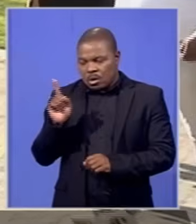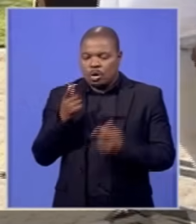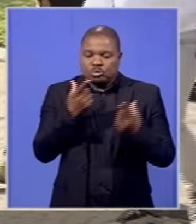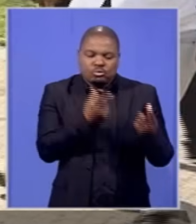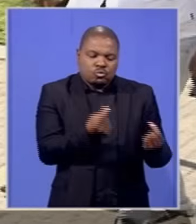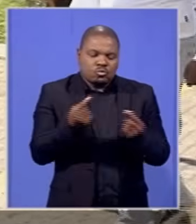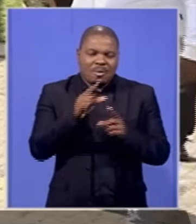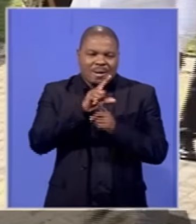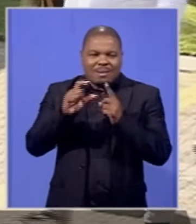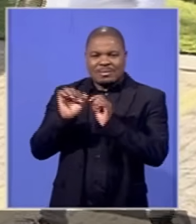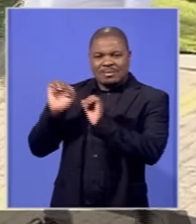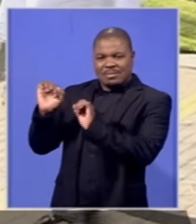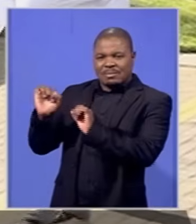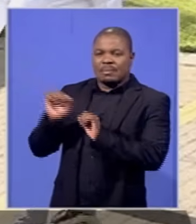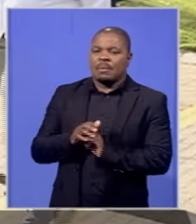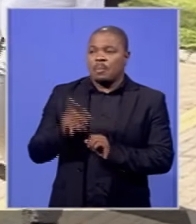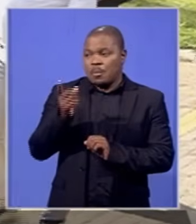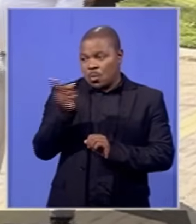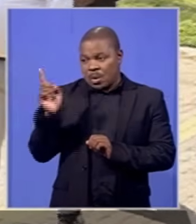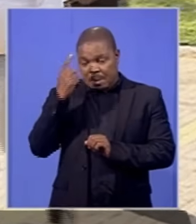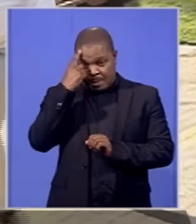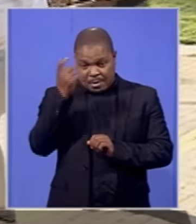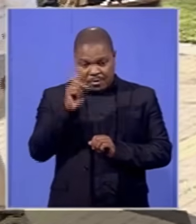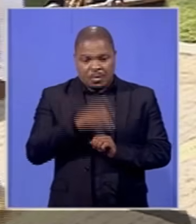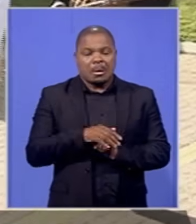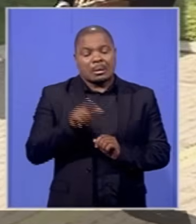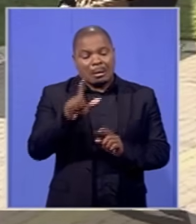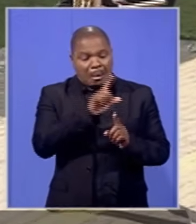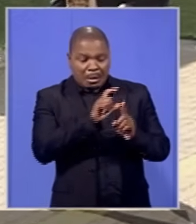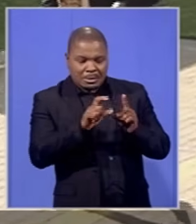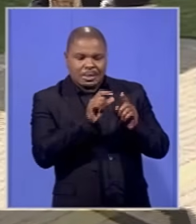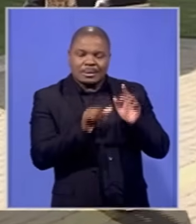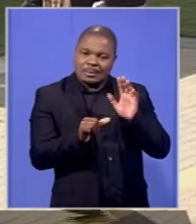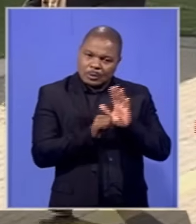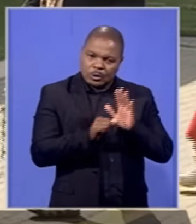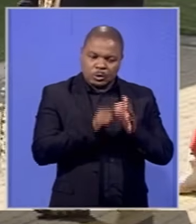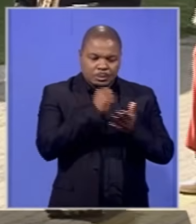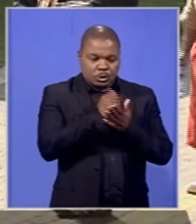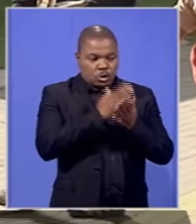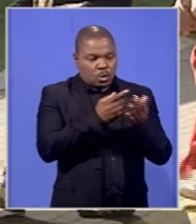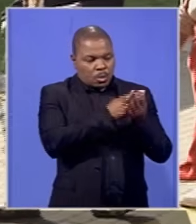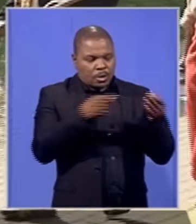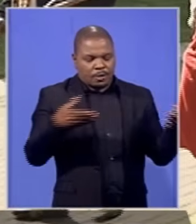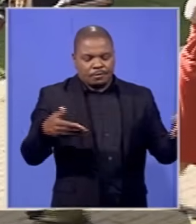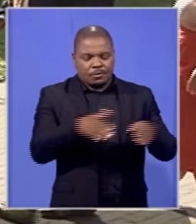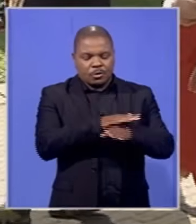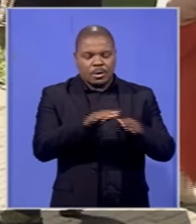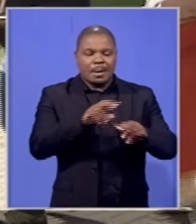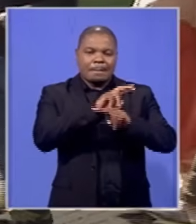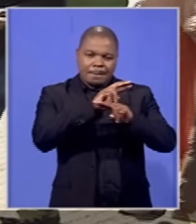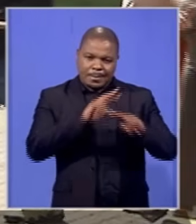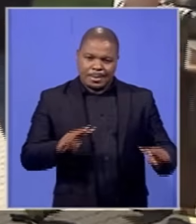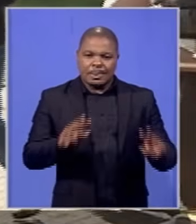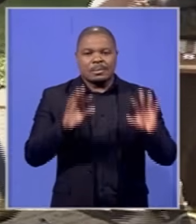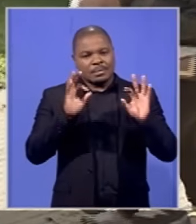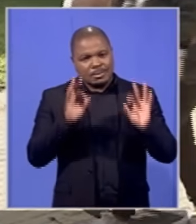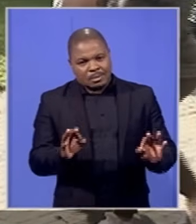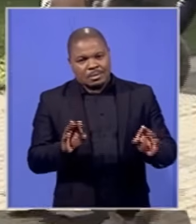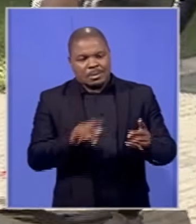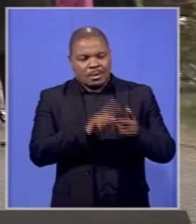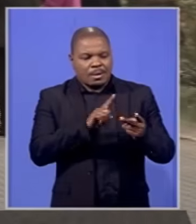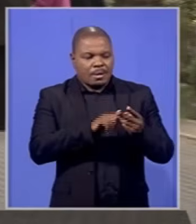ona. Ba dumela gore metlo eno e botlhokwa thata go robatsa baswi ka kagiso go sireletsa malapa le go tlotla baswi